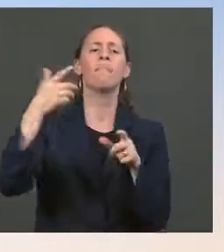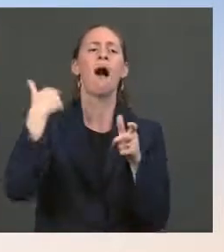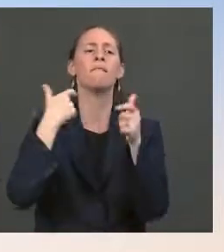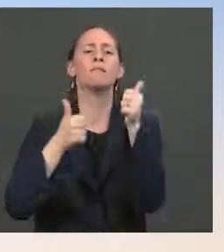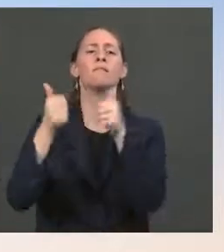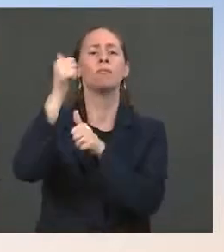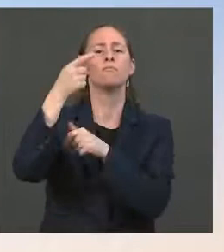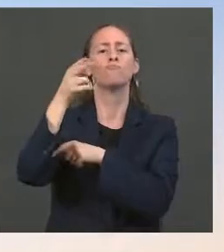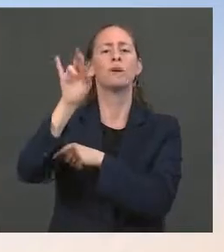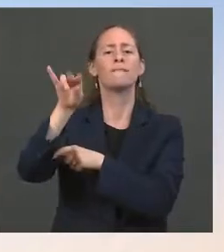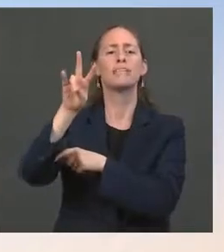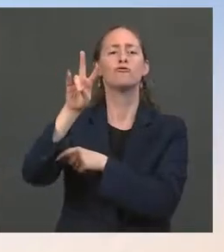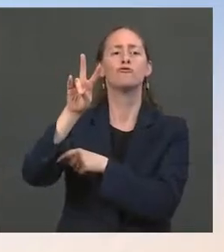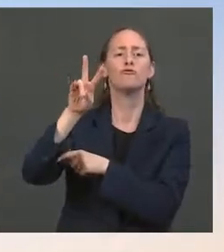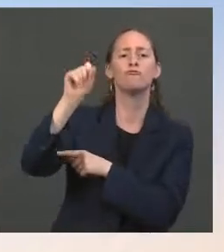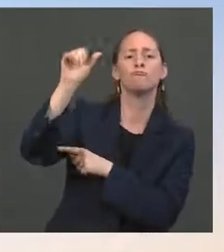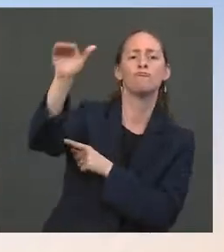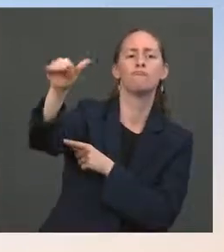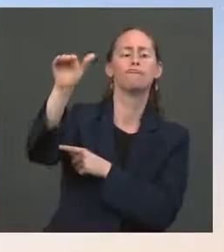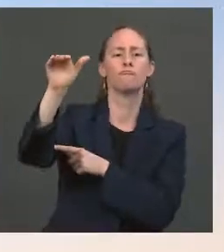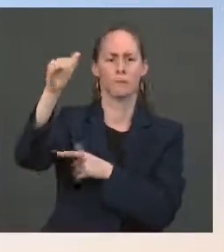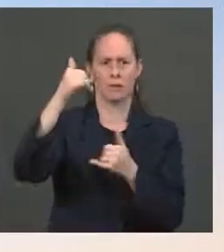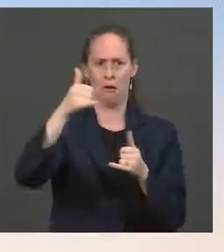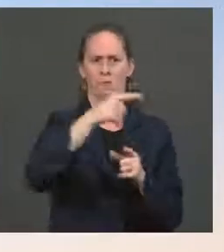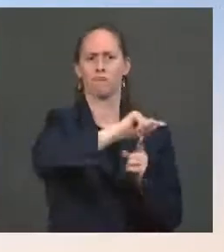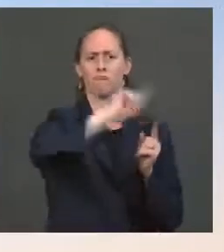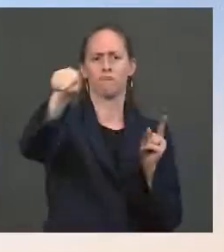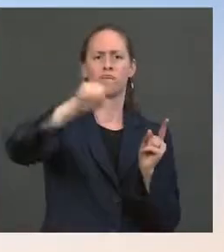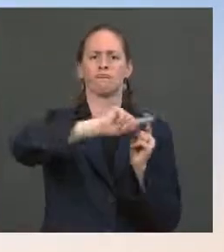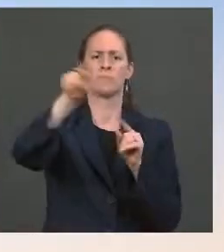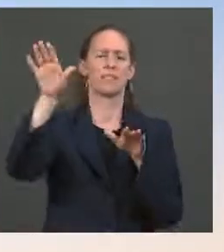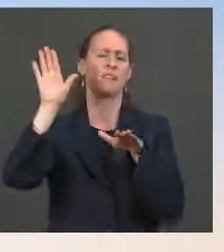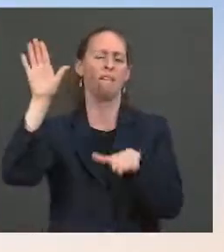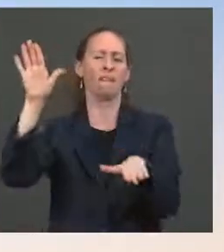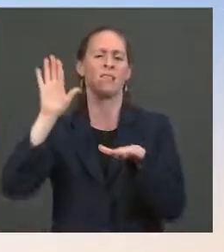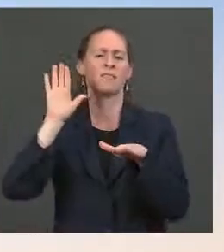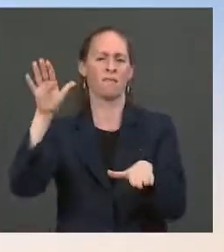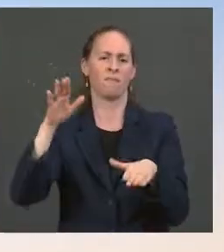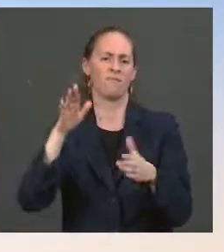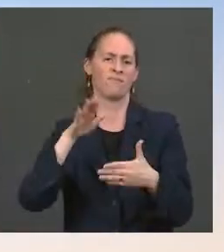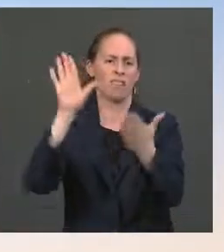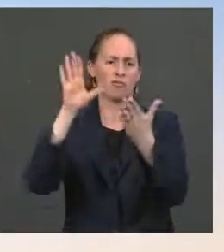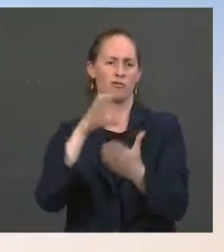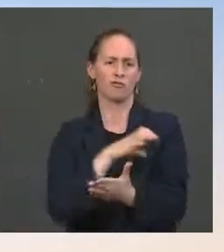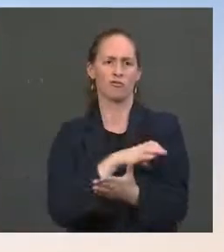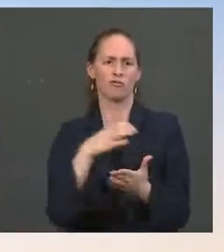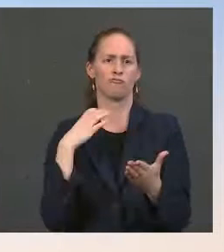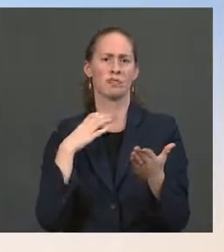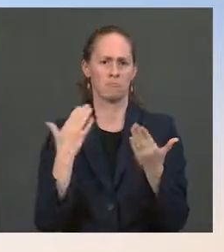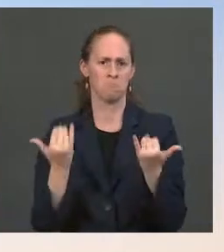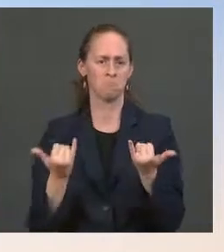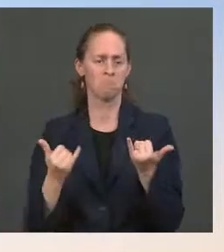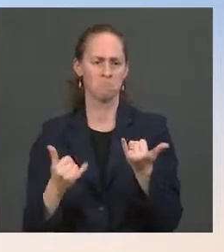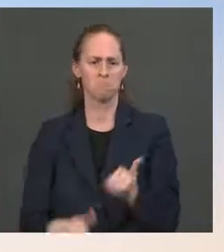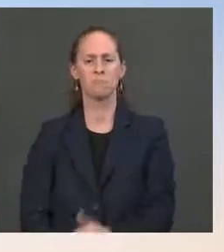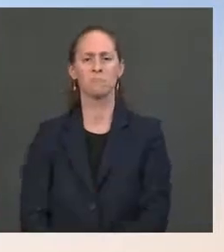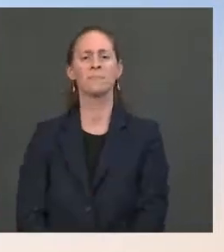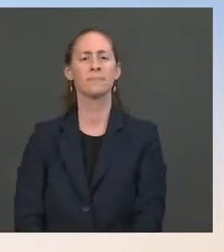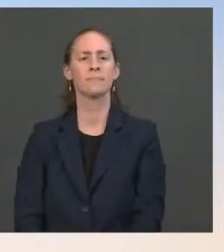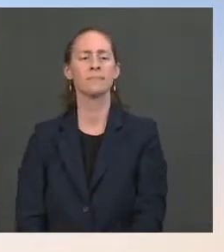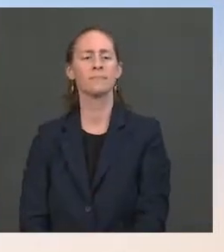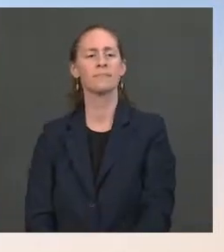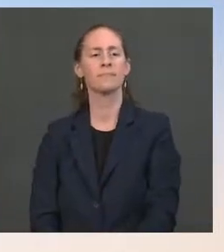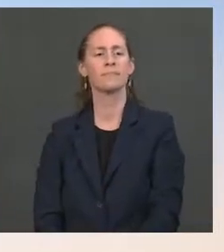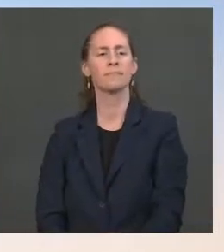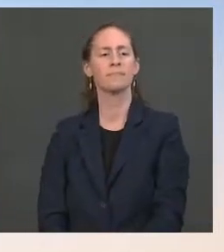had been called to testify before Congress. I cite that both to illustrate how we have approached this issue so far and the broader spirit in which we'll